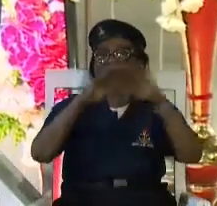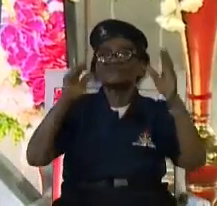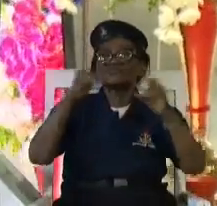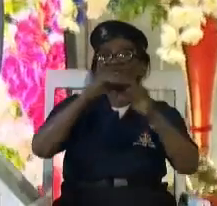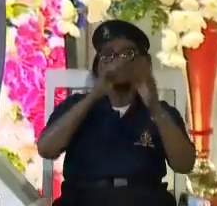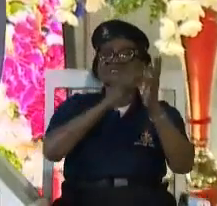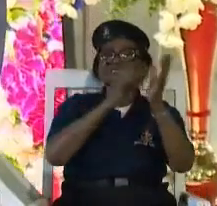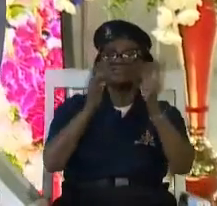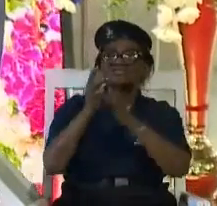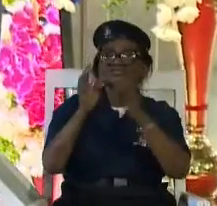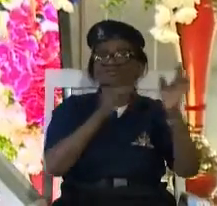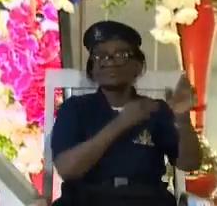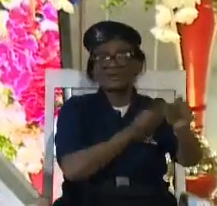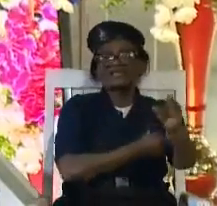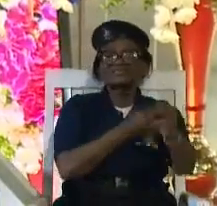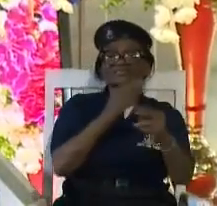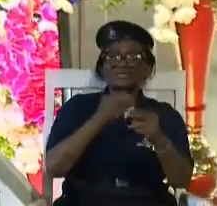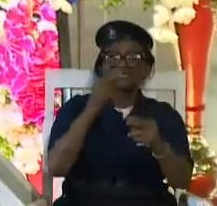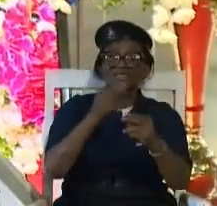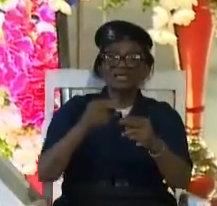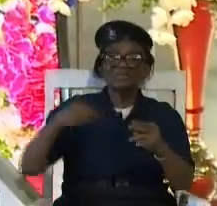have prayed.